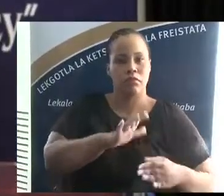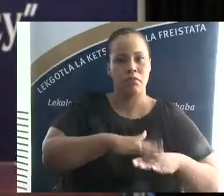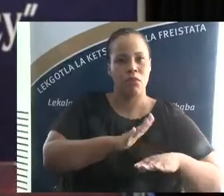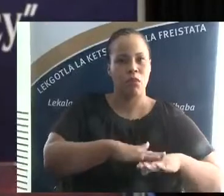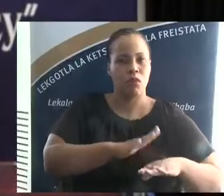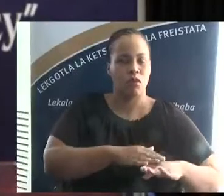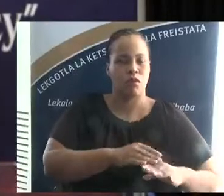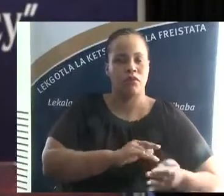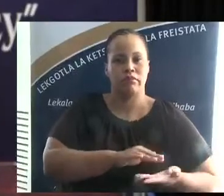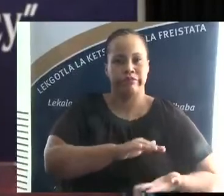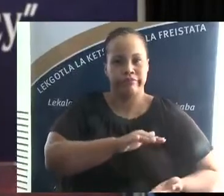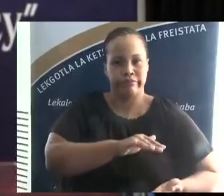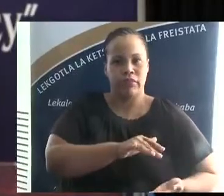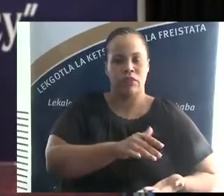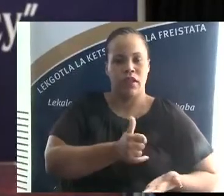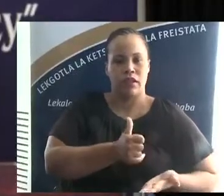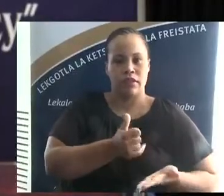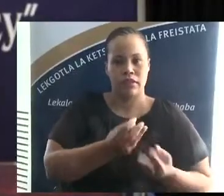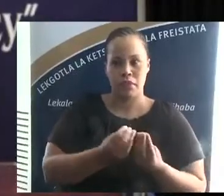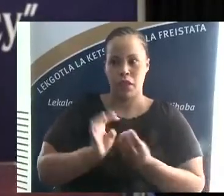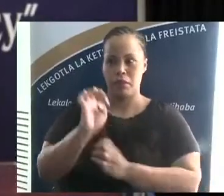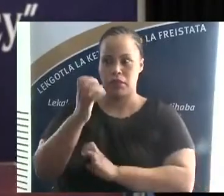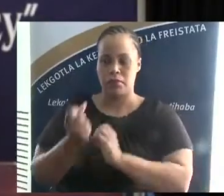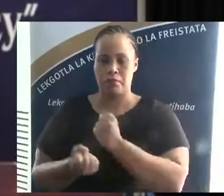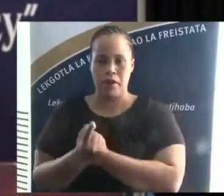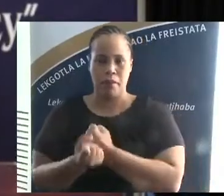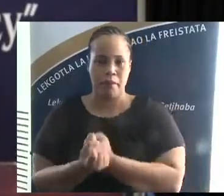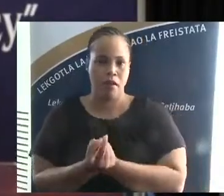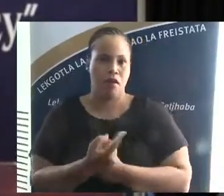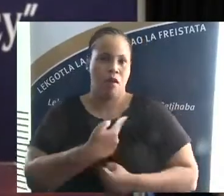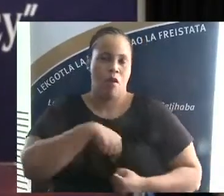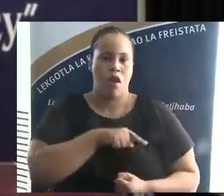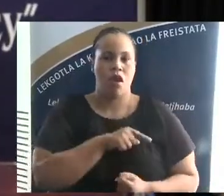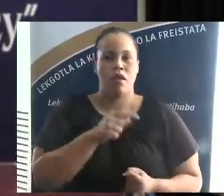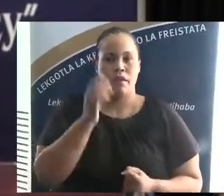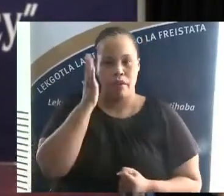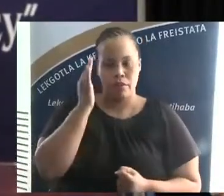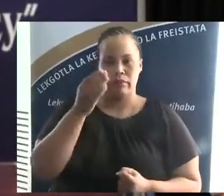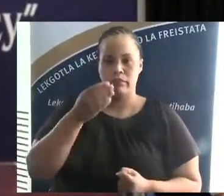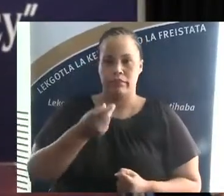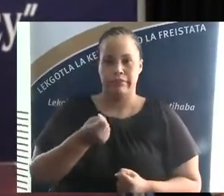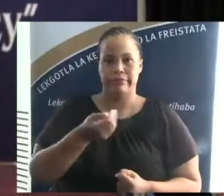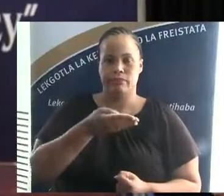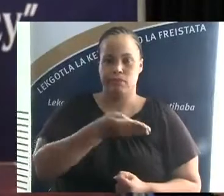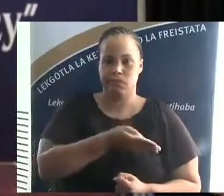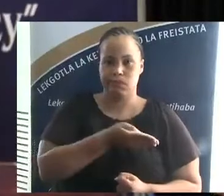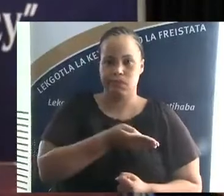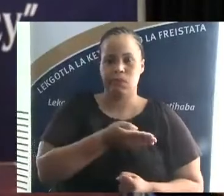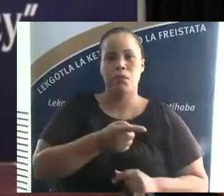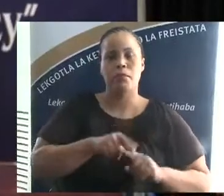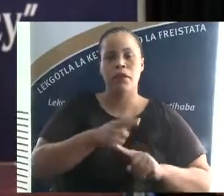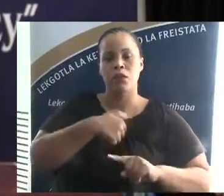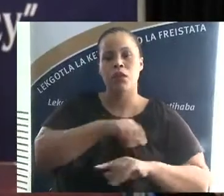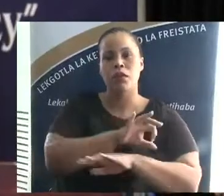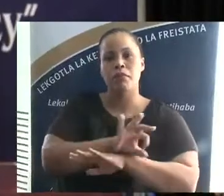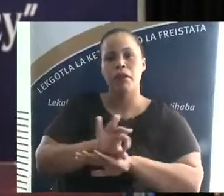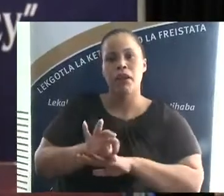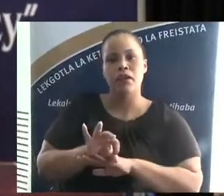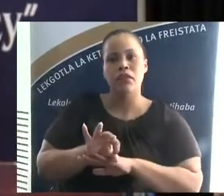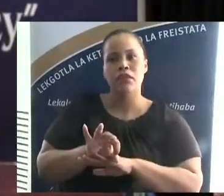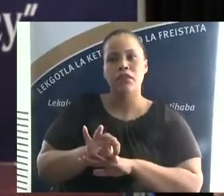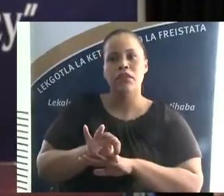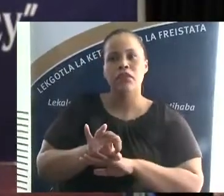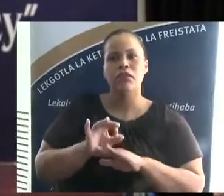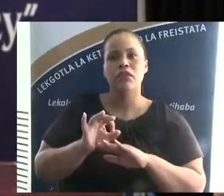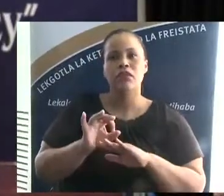cases of emergencies, disasters. However, this would be executed carefully, taking into account the requirement for